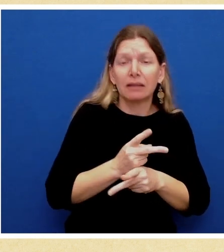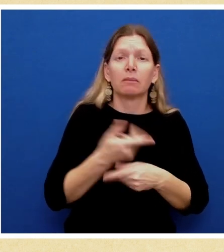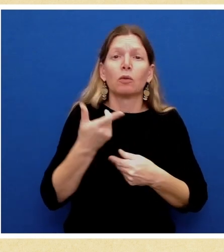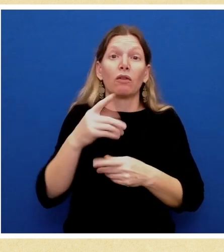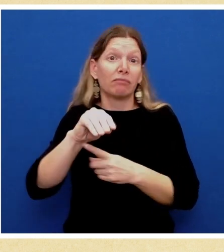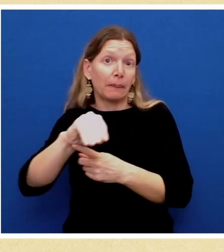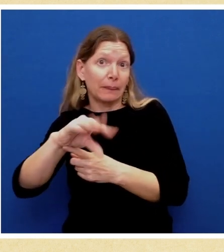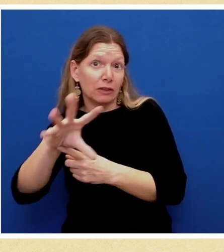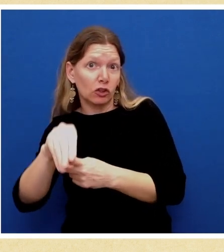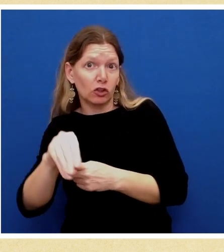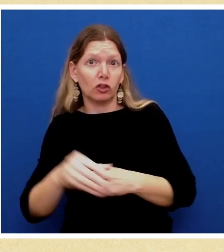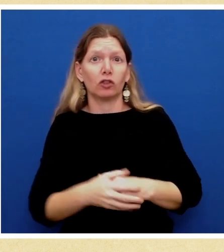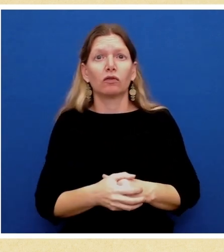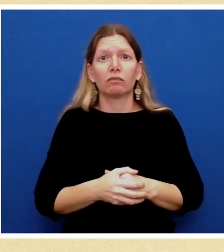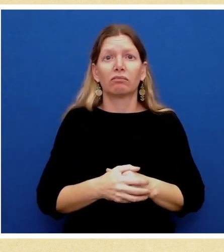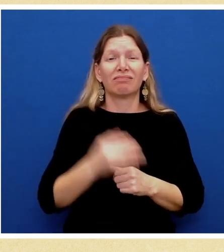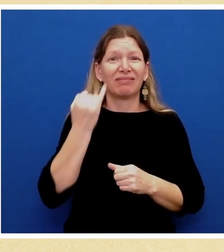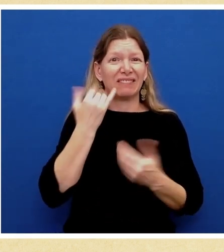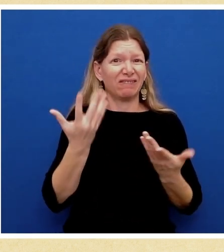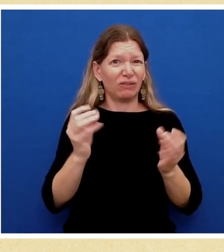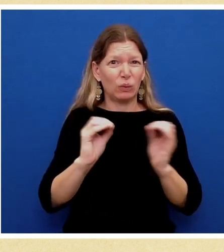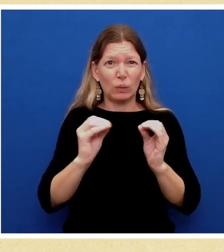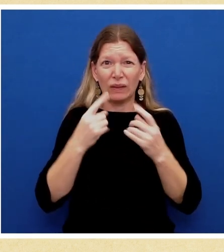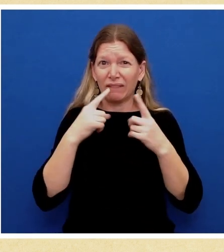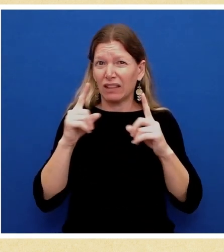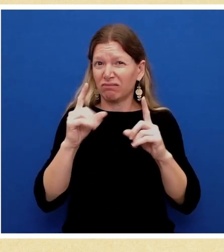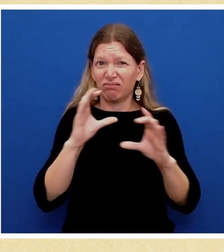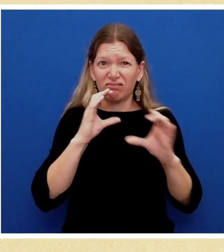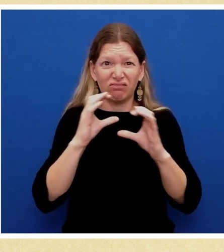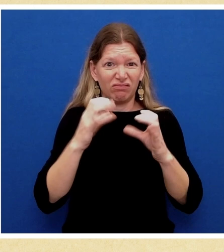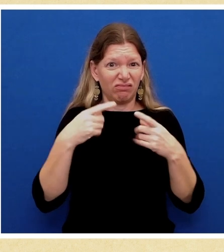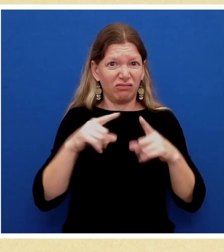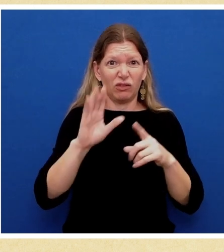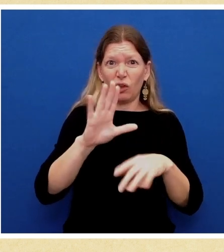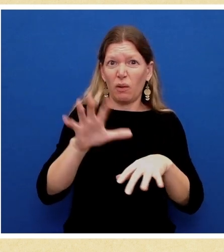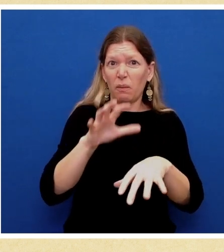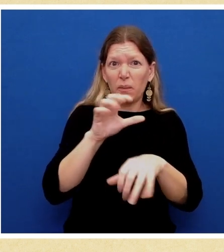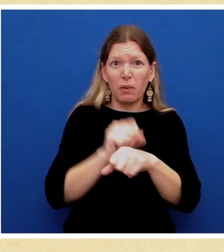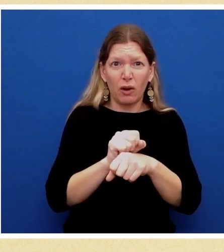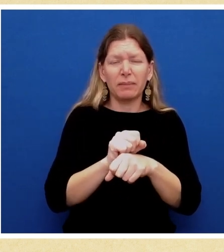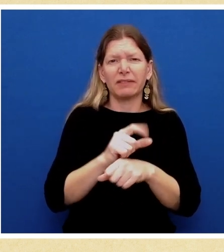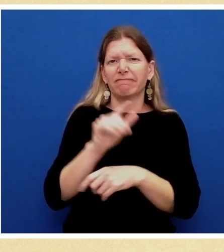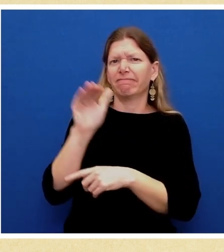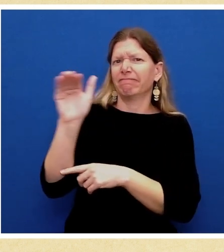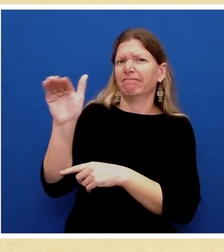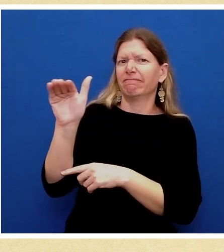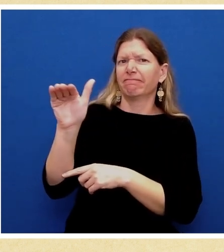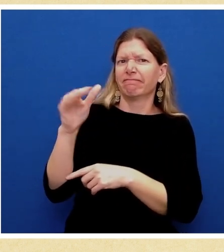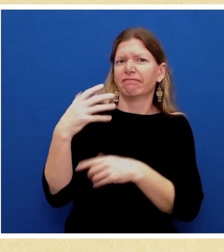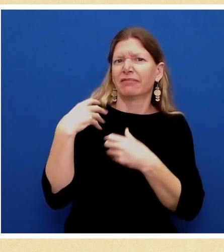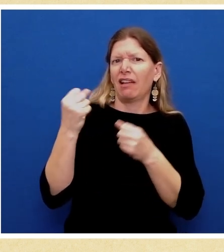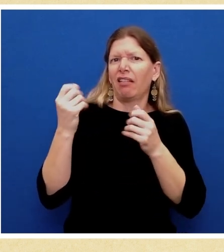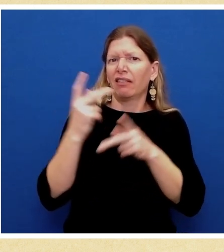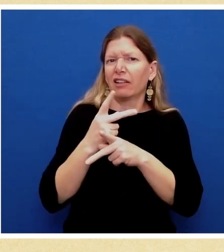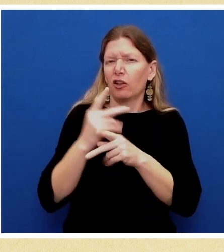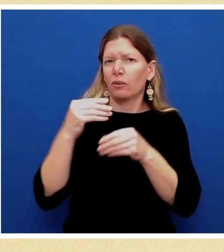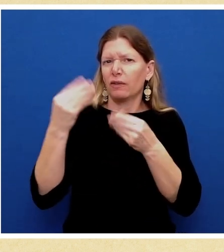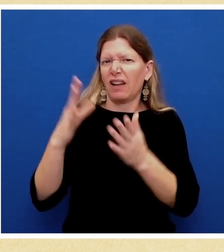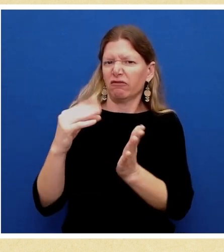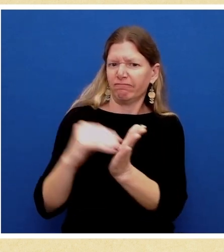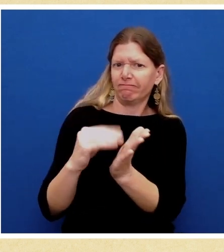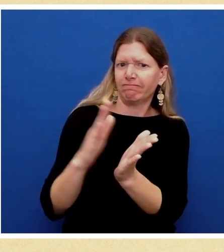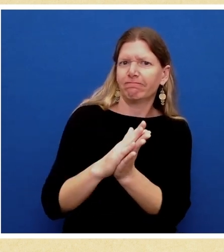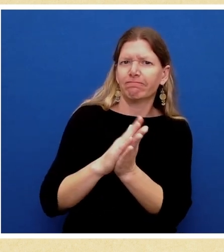keep them. If you do not get effective communication during the visit, ask the healthcare provider to document the problem in your file